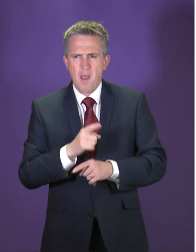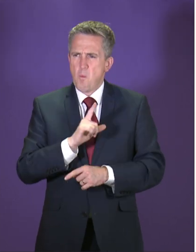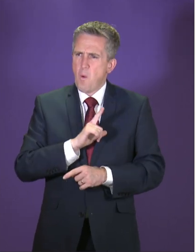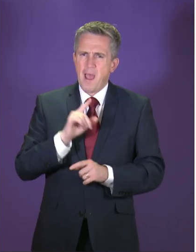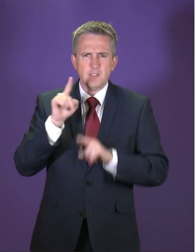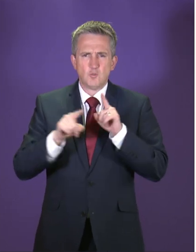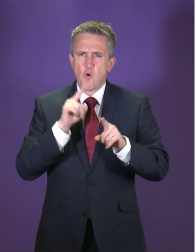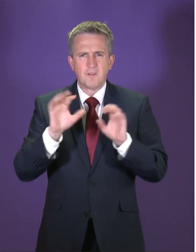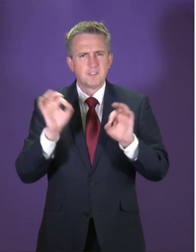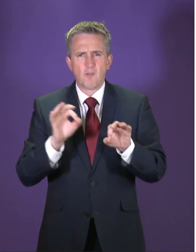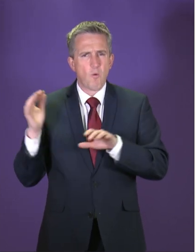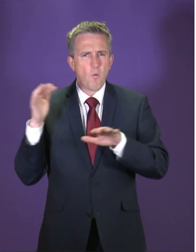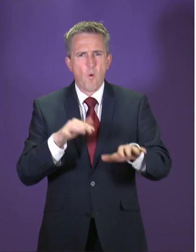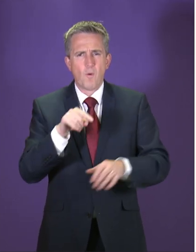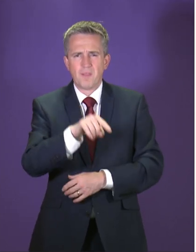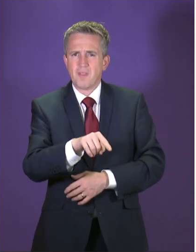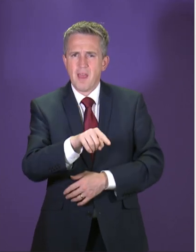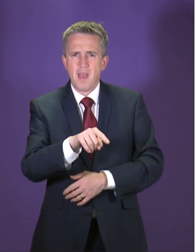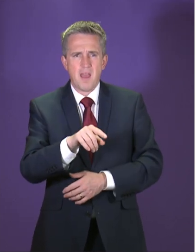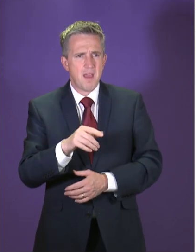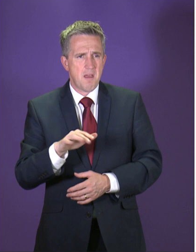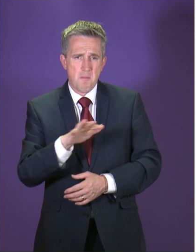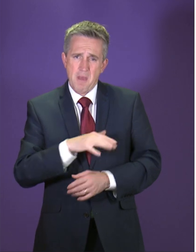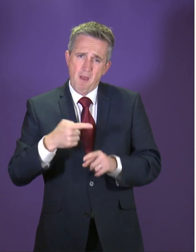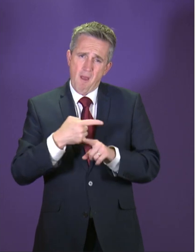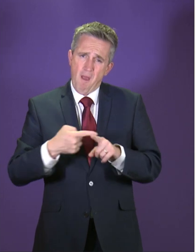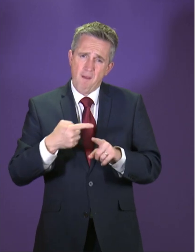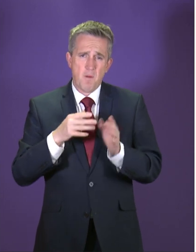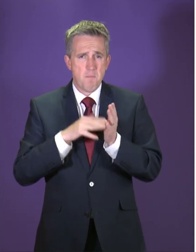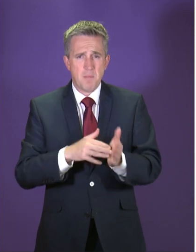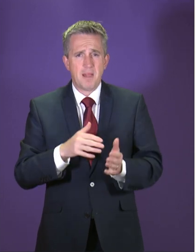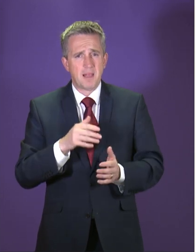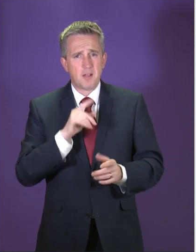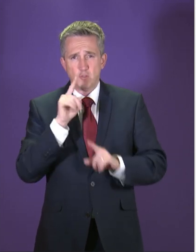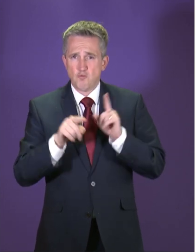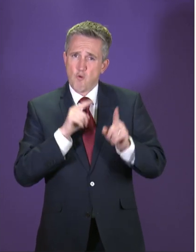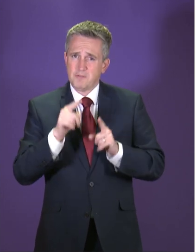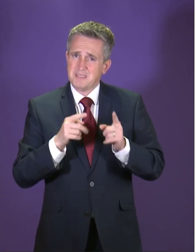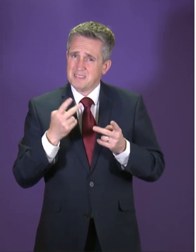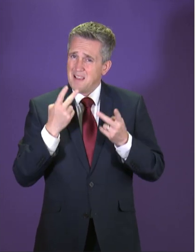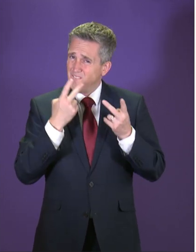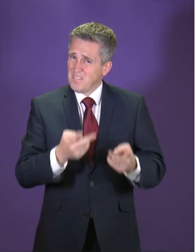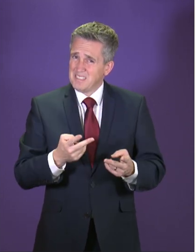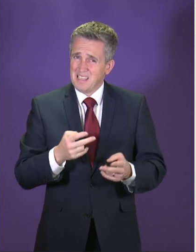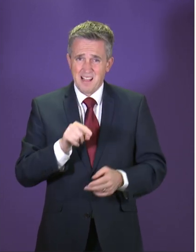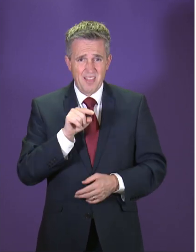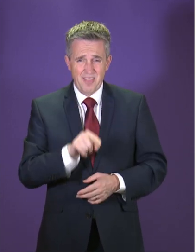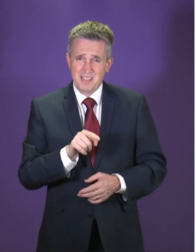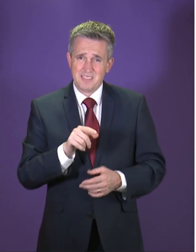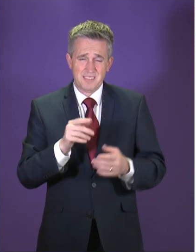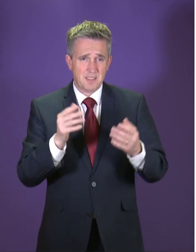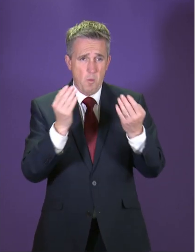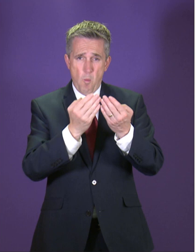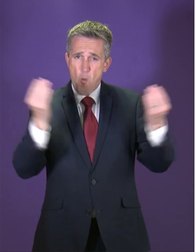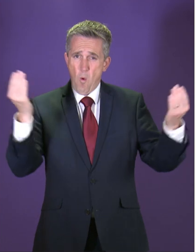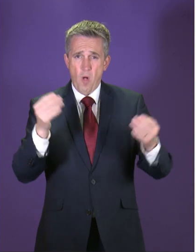so on. We have less than 500,000 tourists in this unbelievable space in the world.